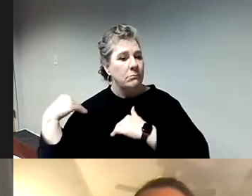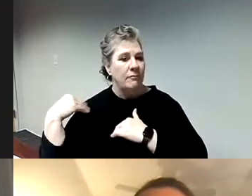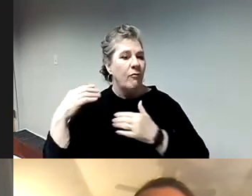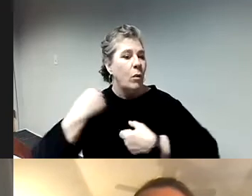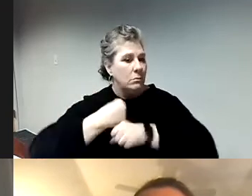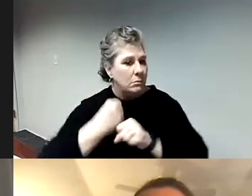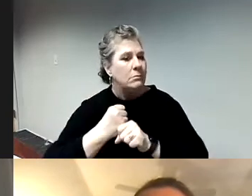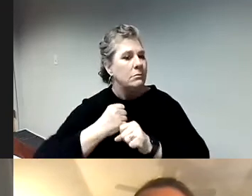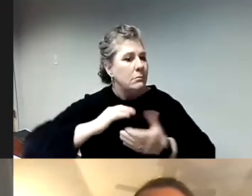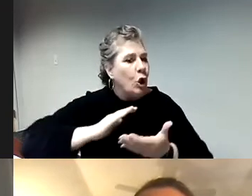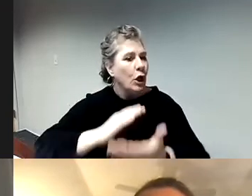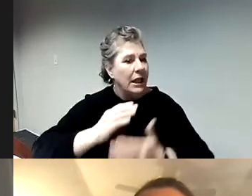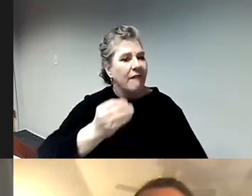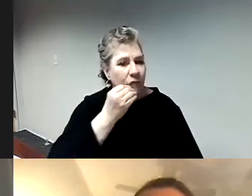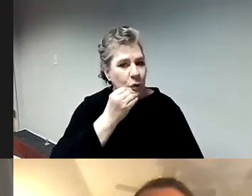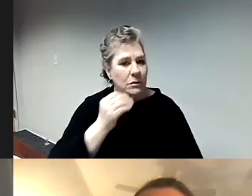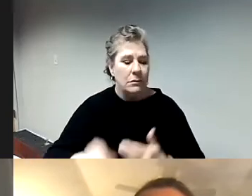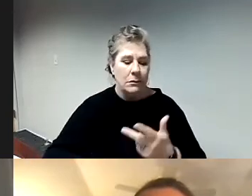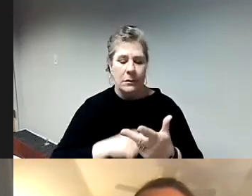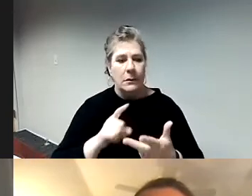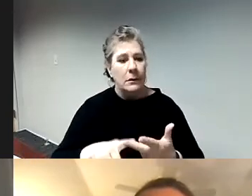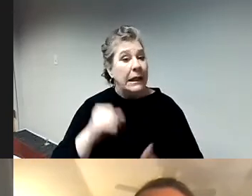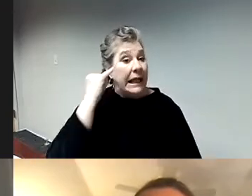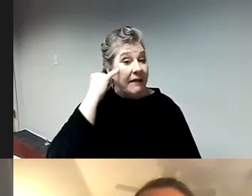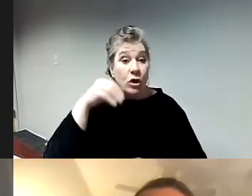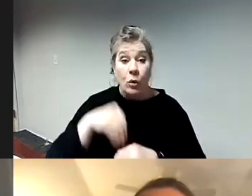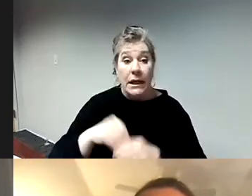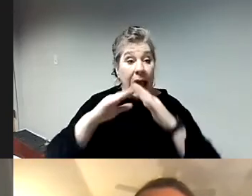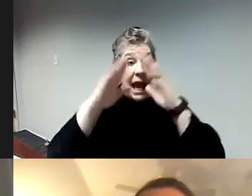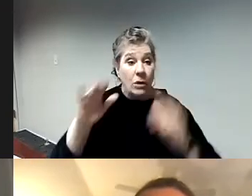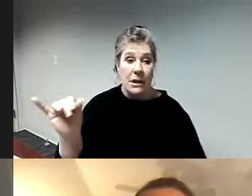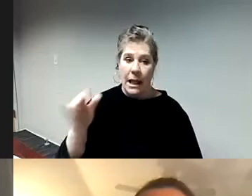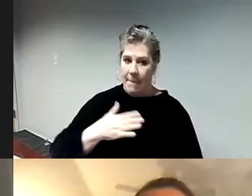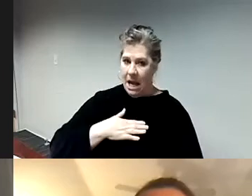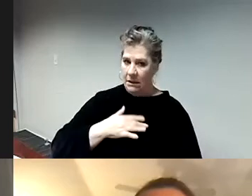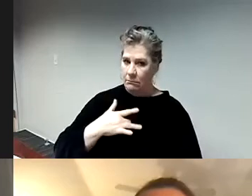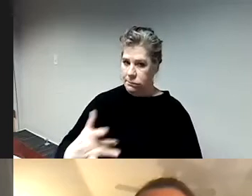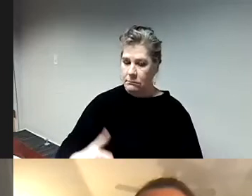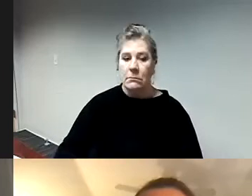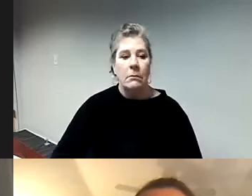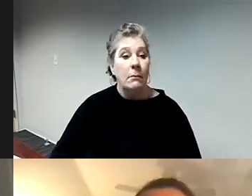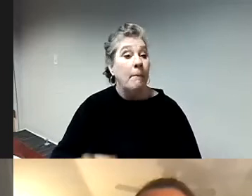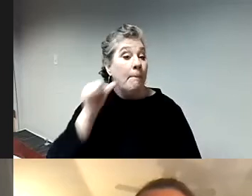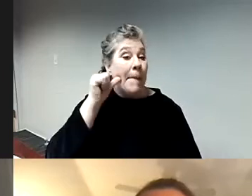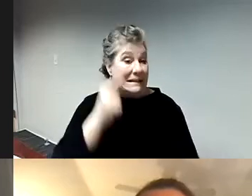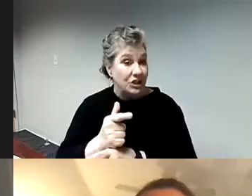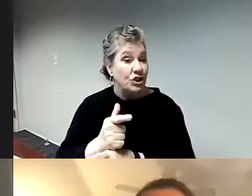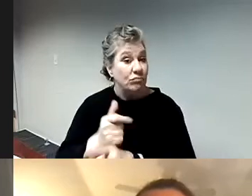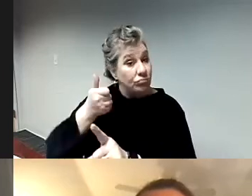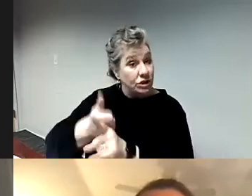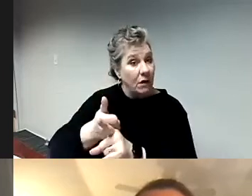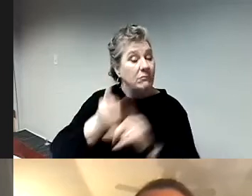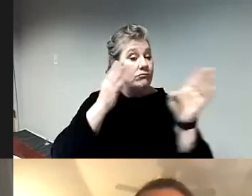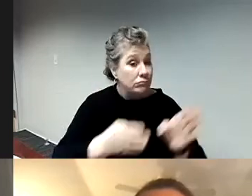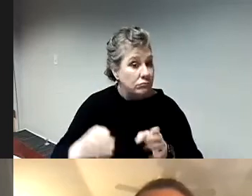preparing like foods? If you were in a household like mine, my sister was the one who was